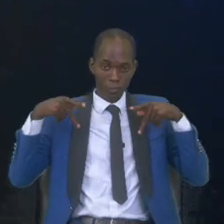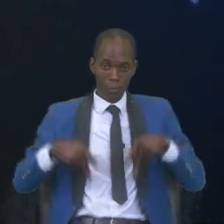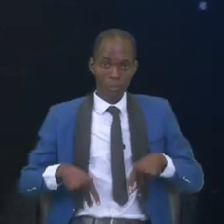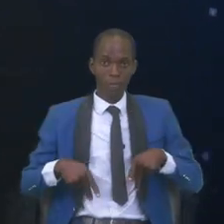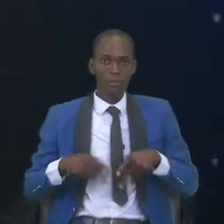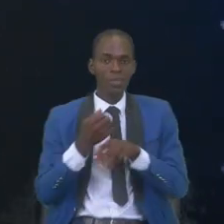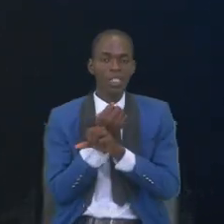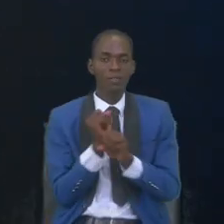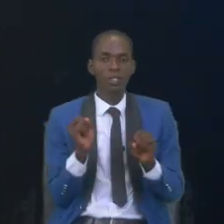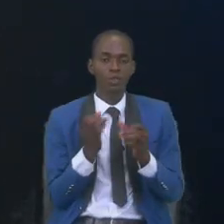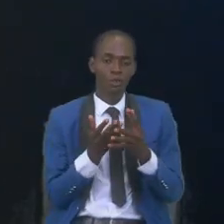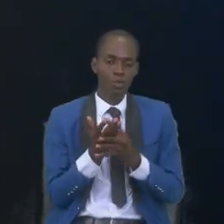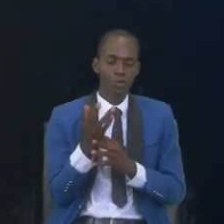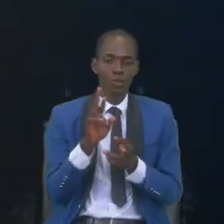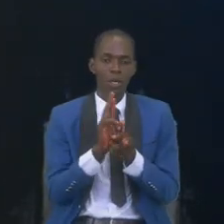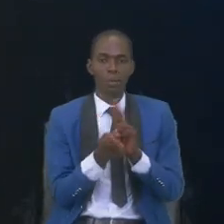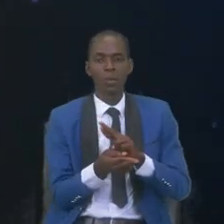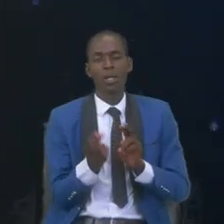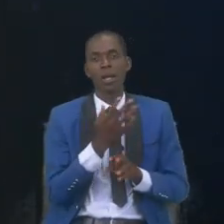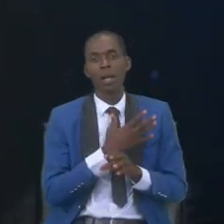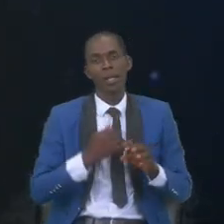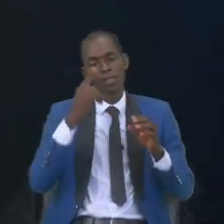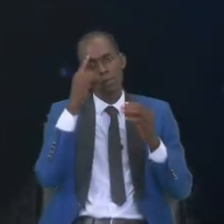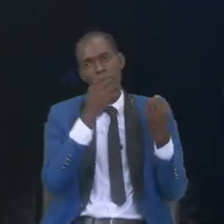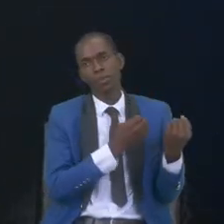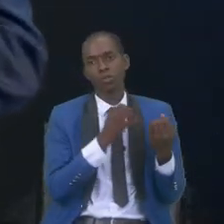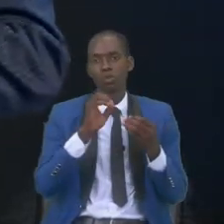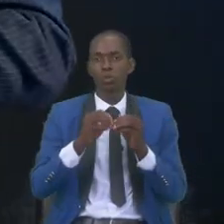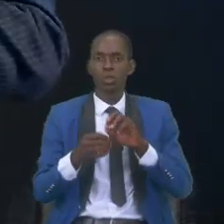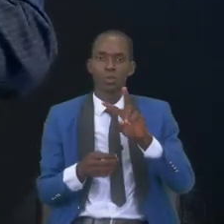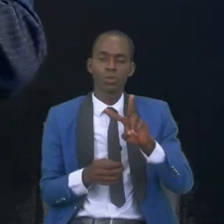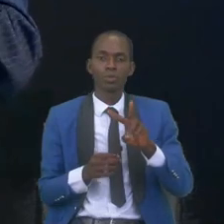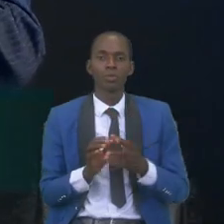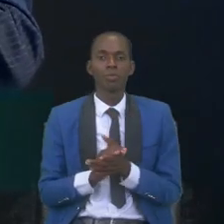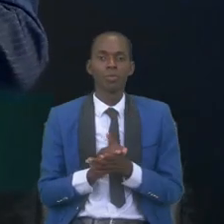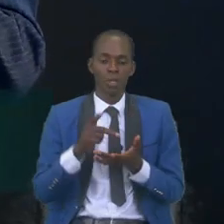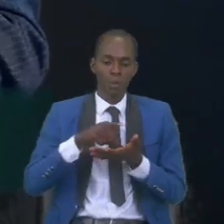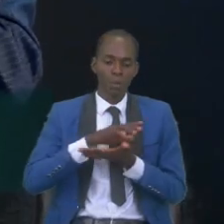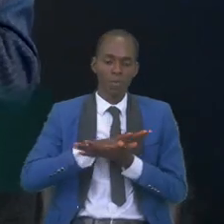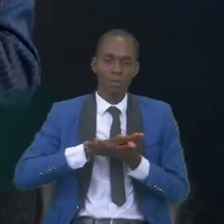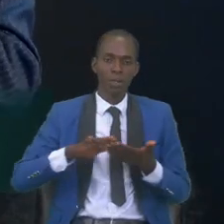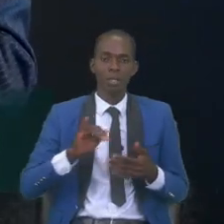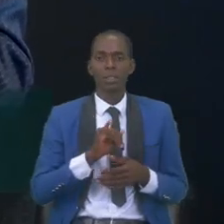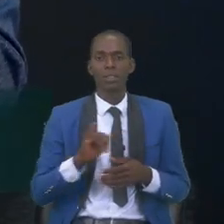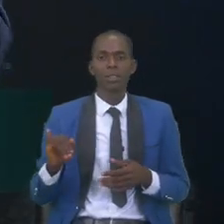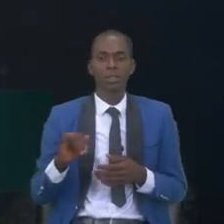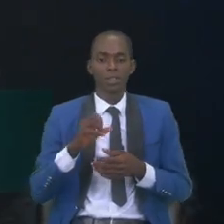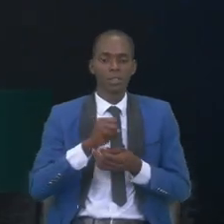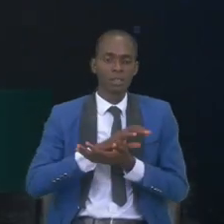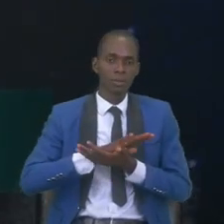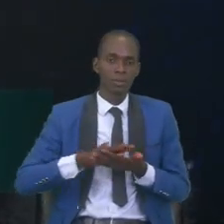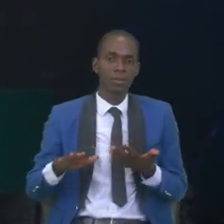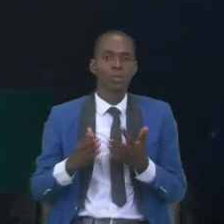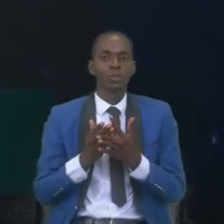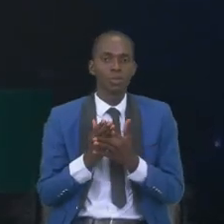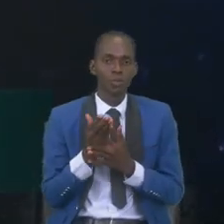through repentance and faith. Number two, purifying sanctification through